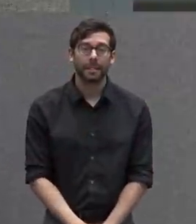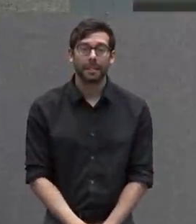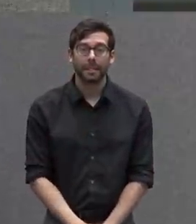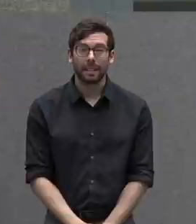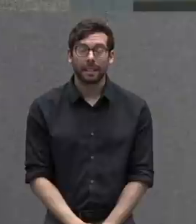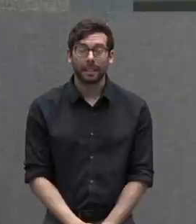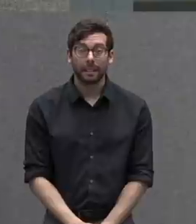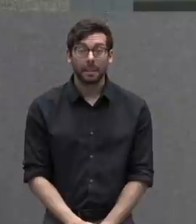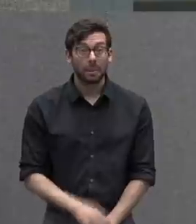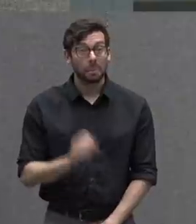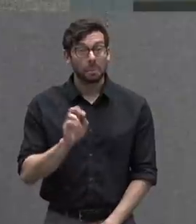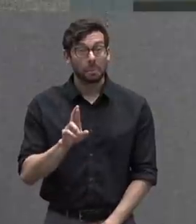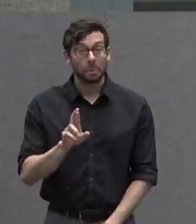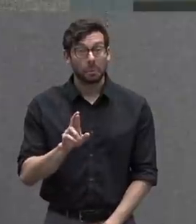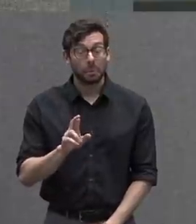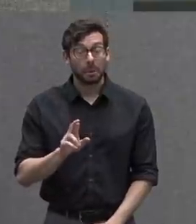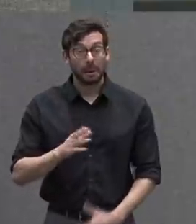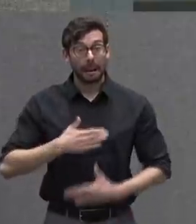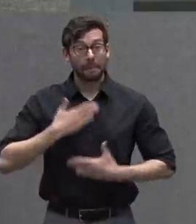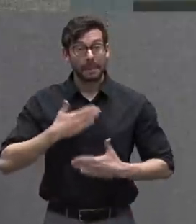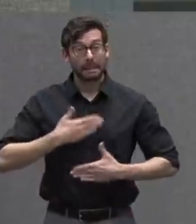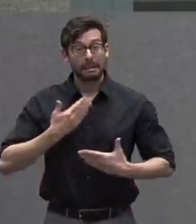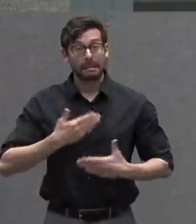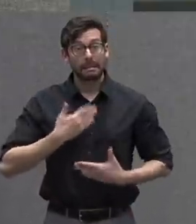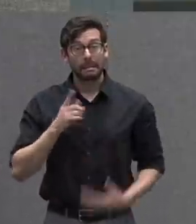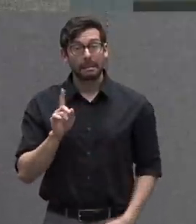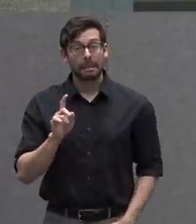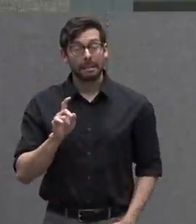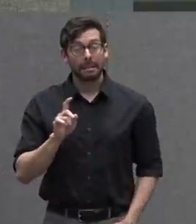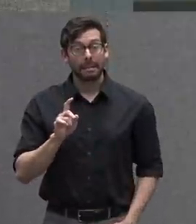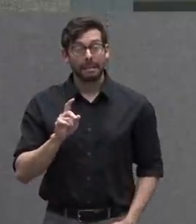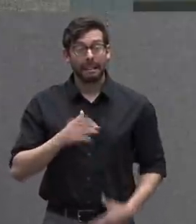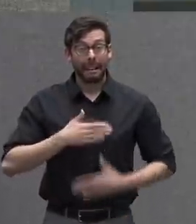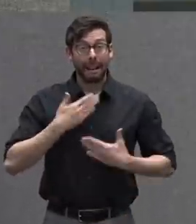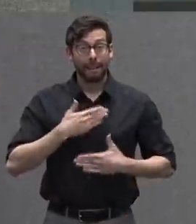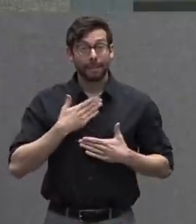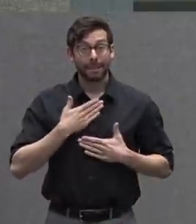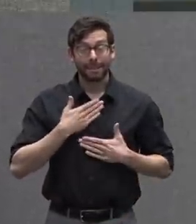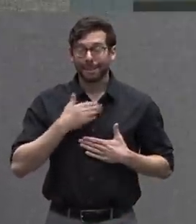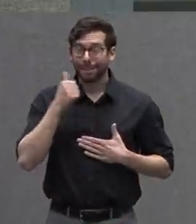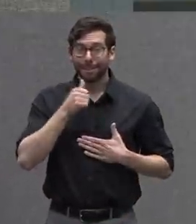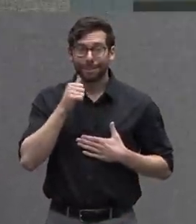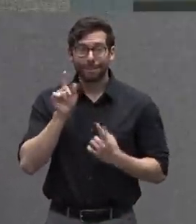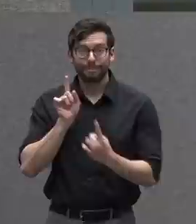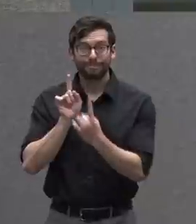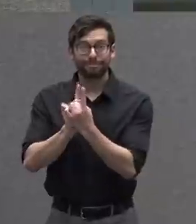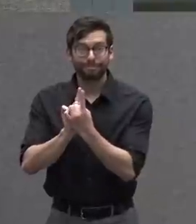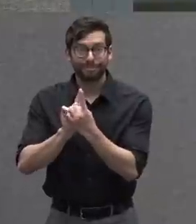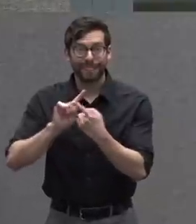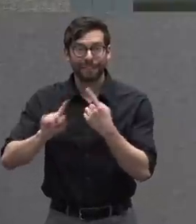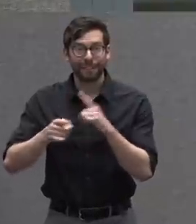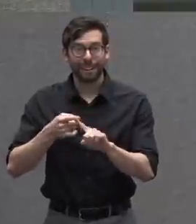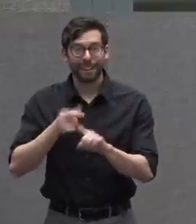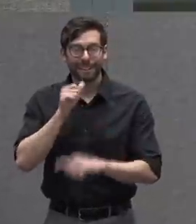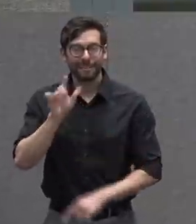Or maybe happy? Happy that she found a friend. She's not alone anymore.